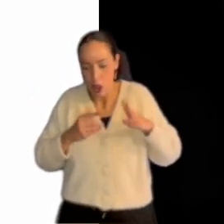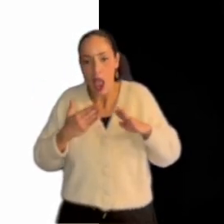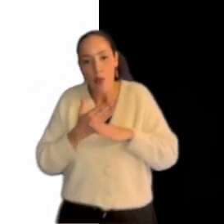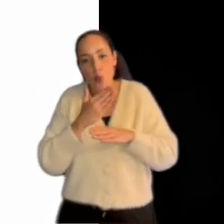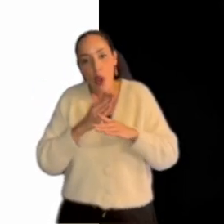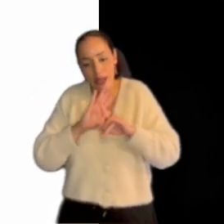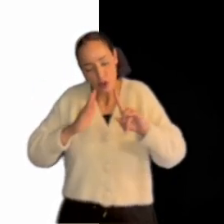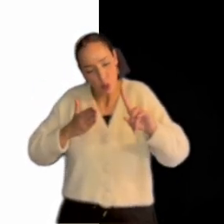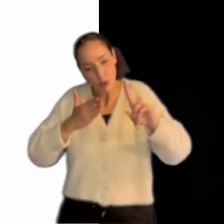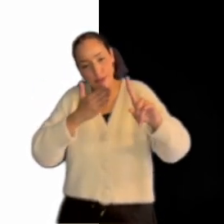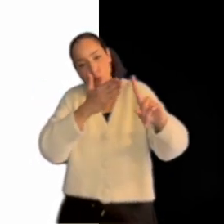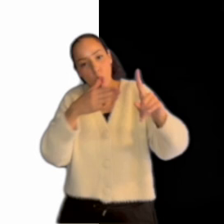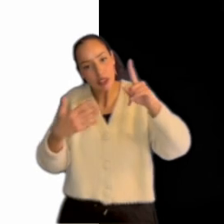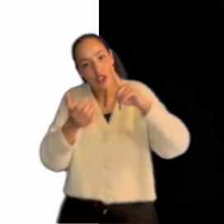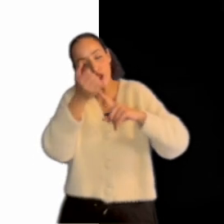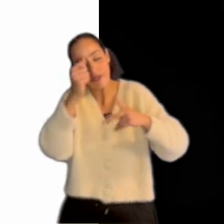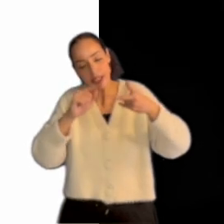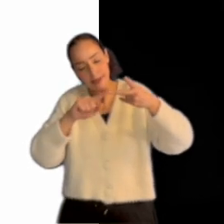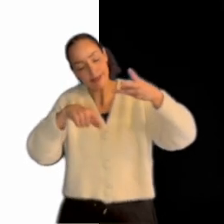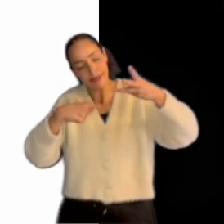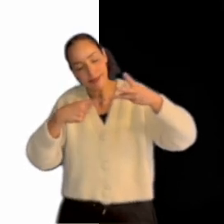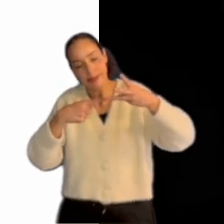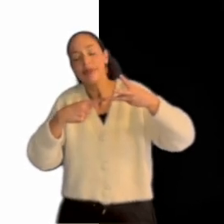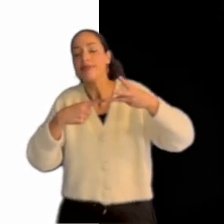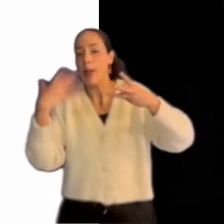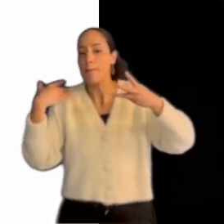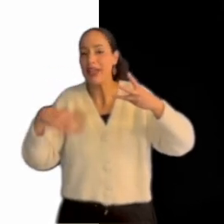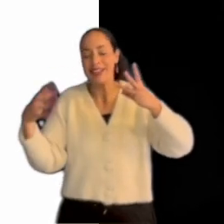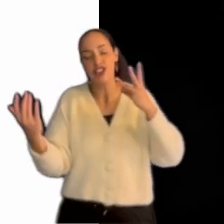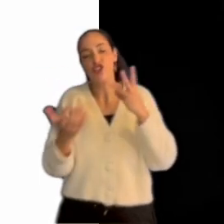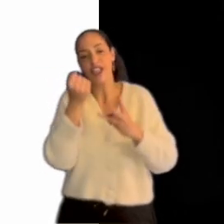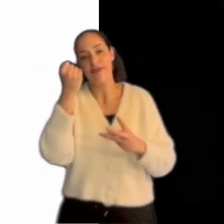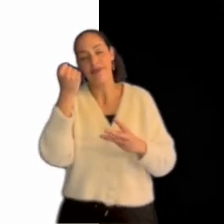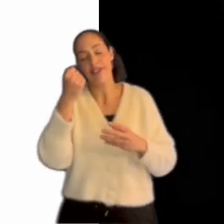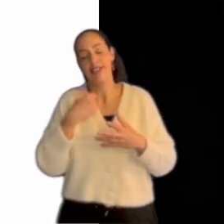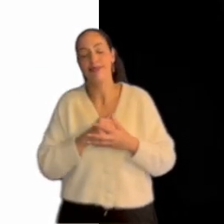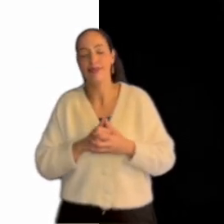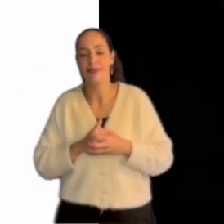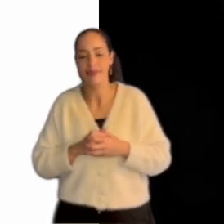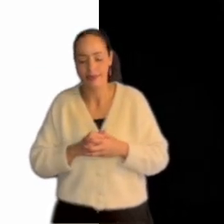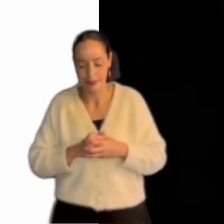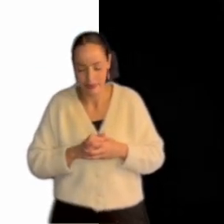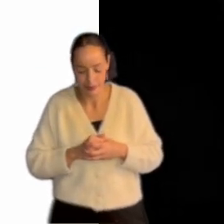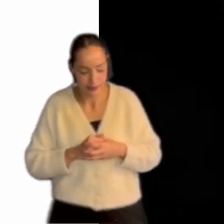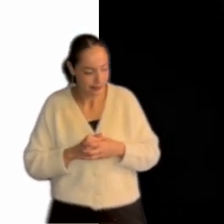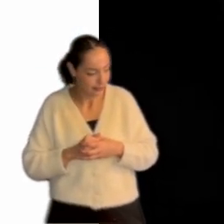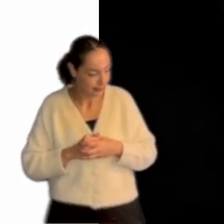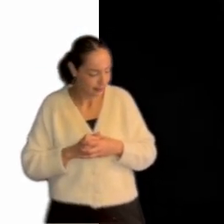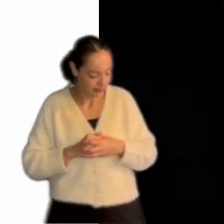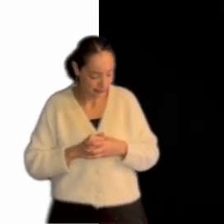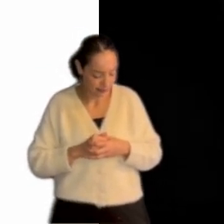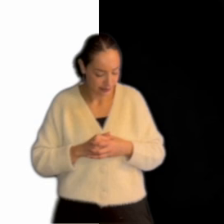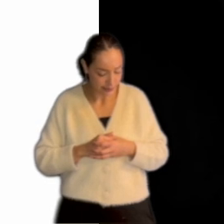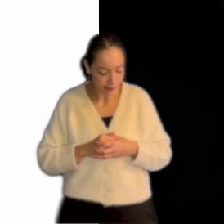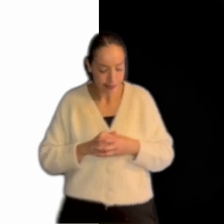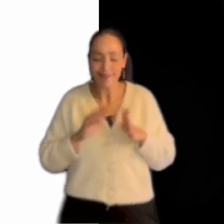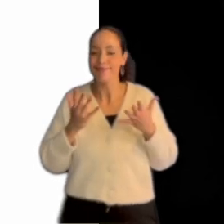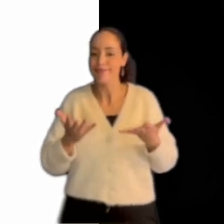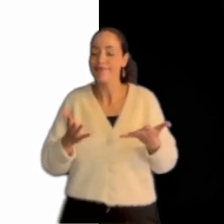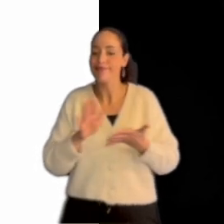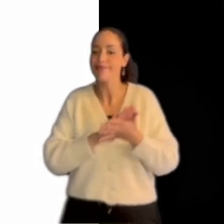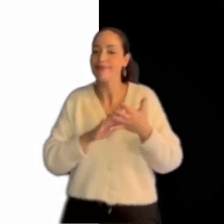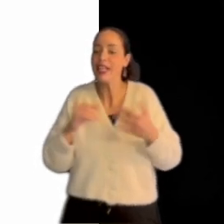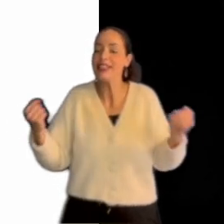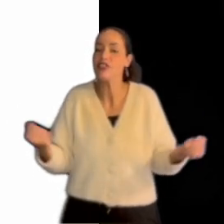This allows for a strength-based outcome measure which is designed to recognise and celebrate resilience and coping, which lies at the heart of a trauma-informed approach